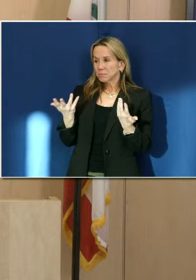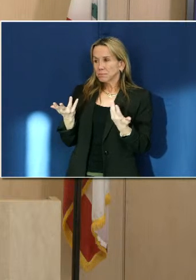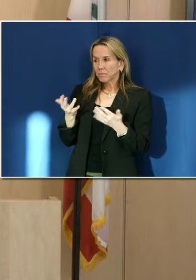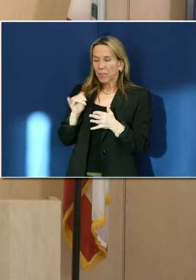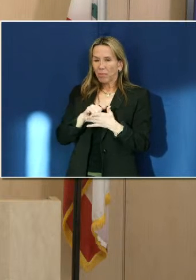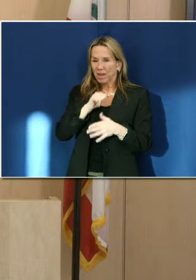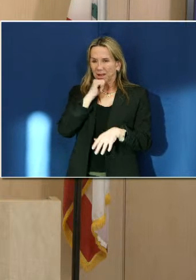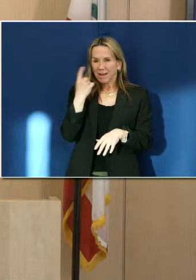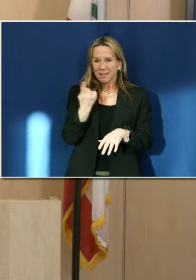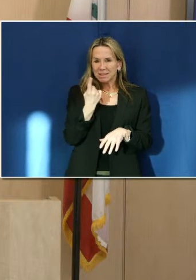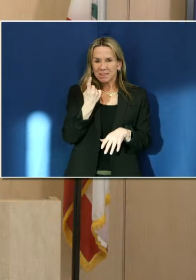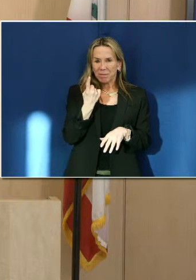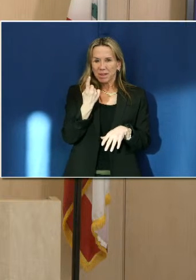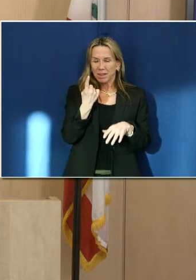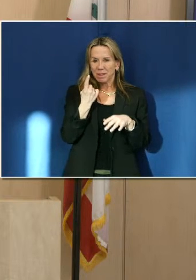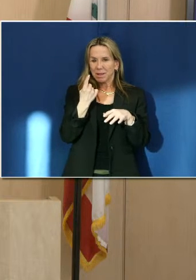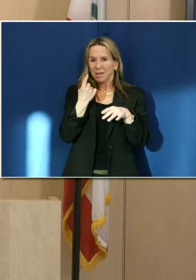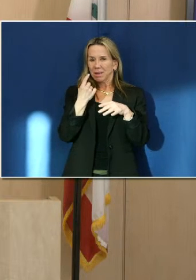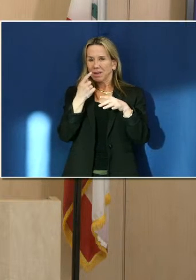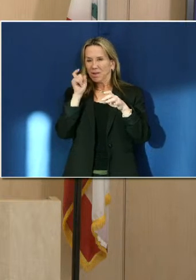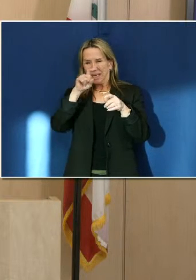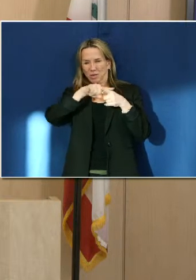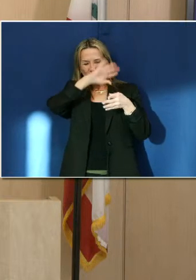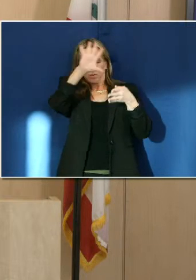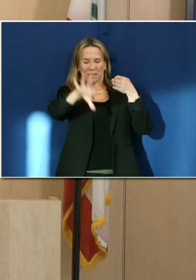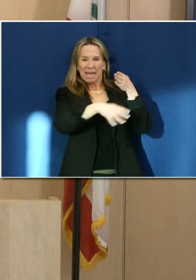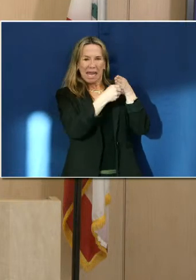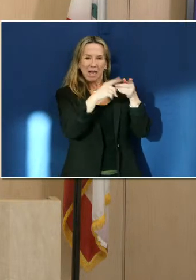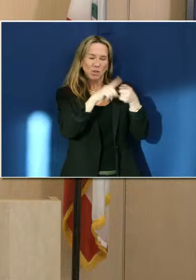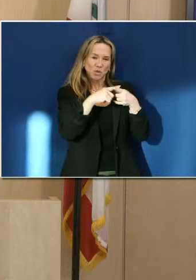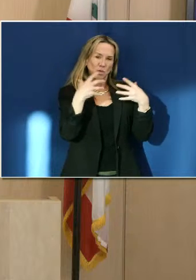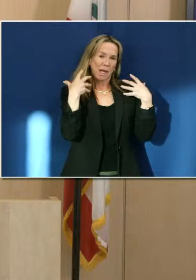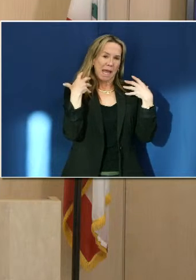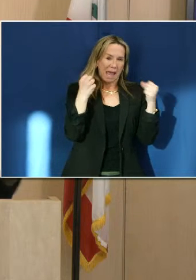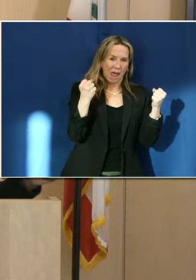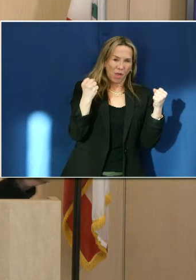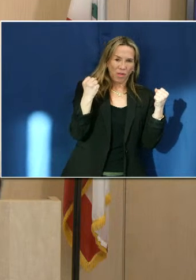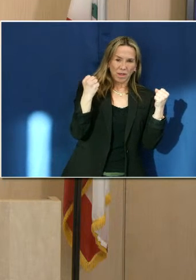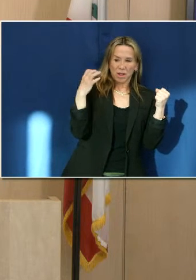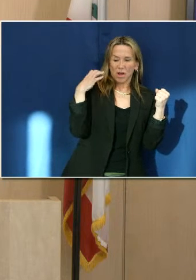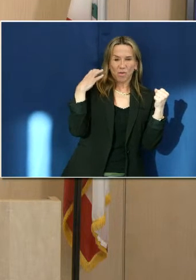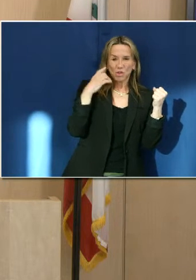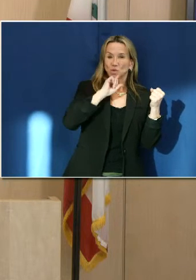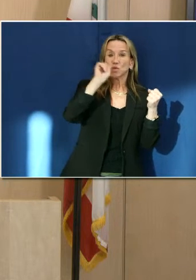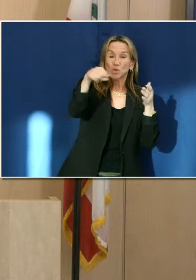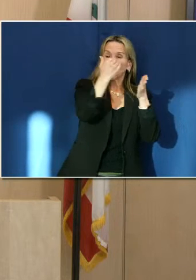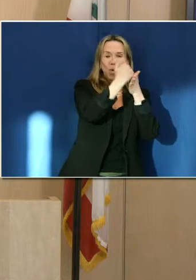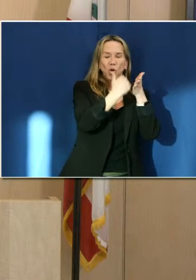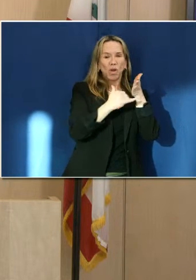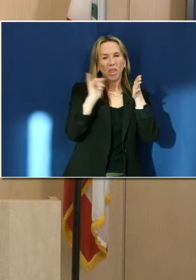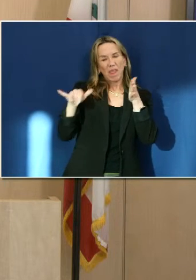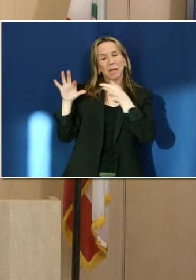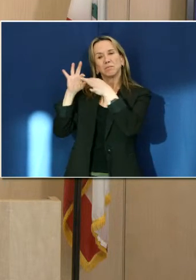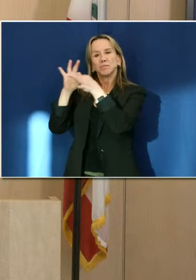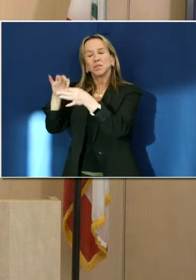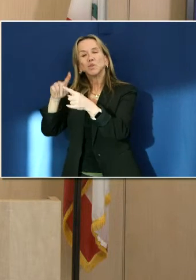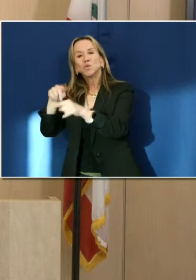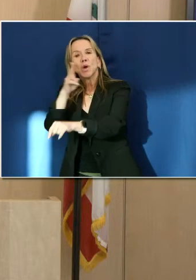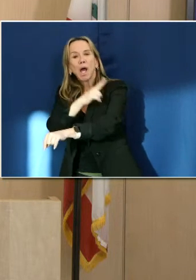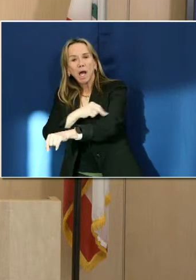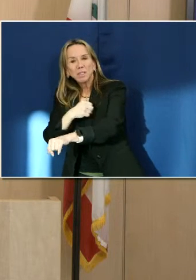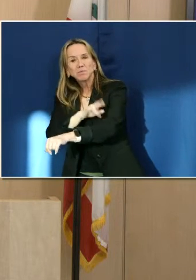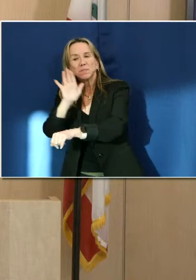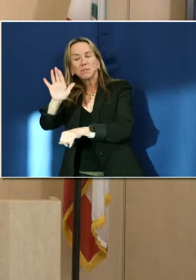needs to be placed in a health officer's order. That really is operations at each of the respective hospitals as it relates to